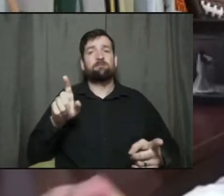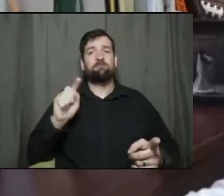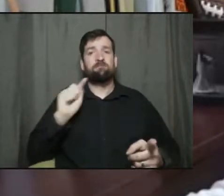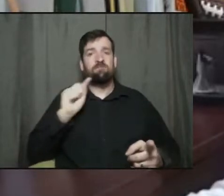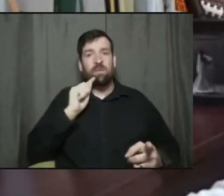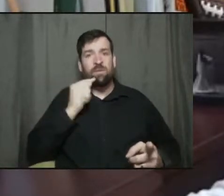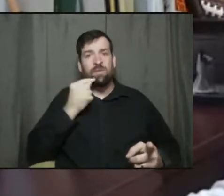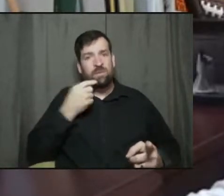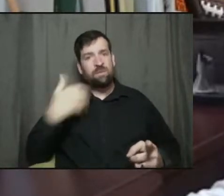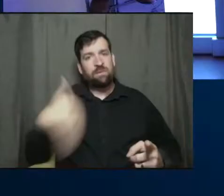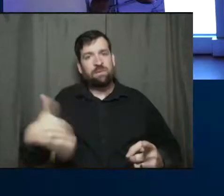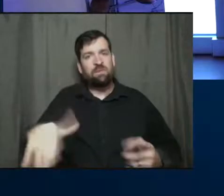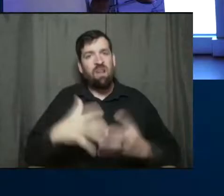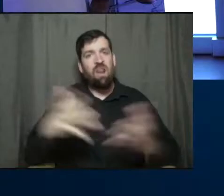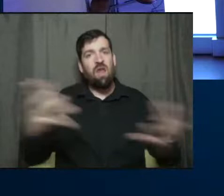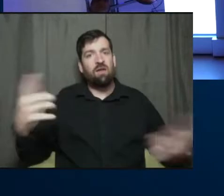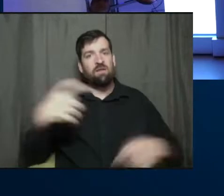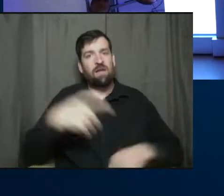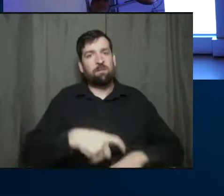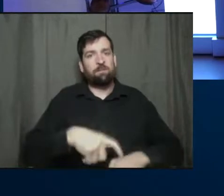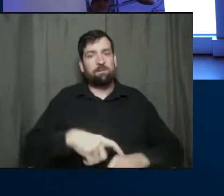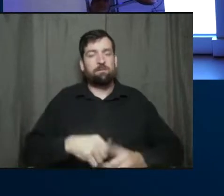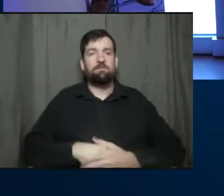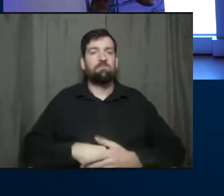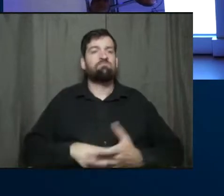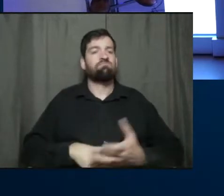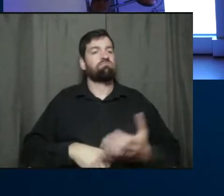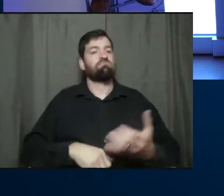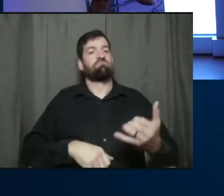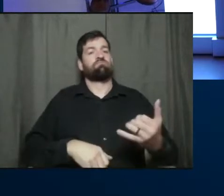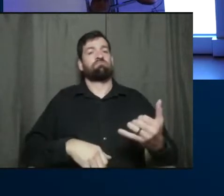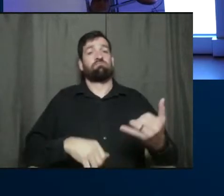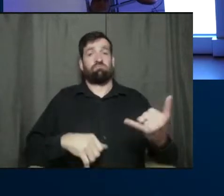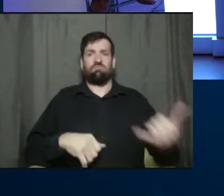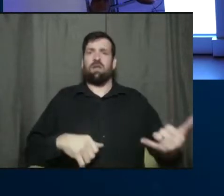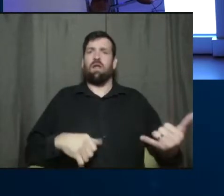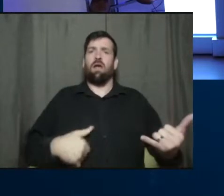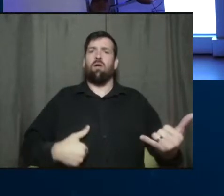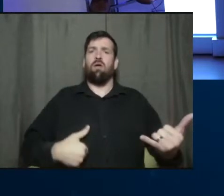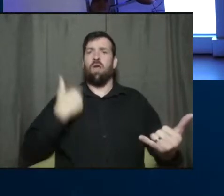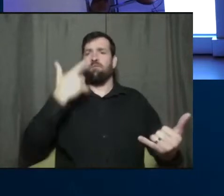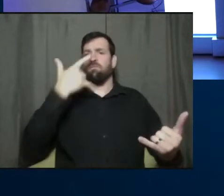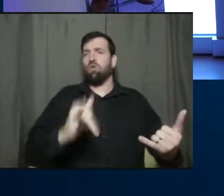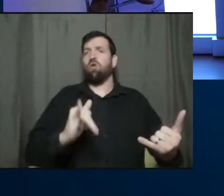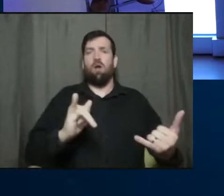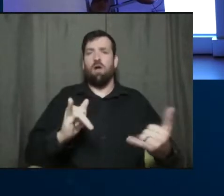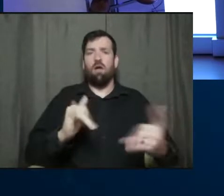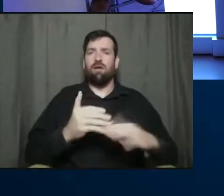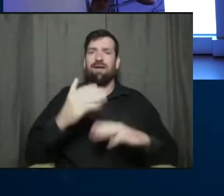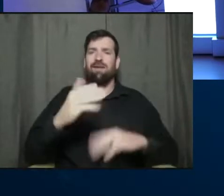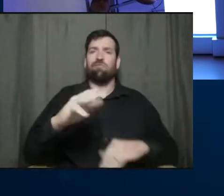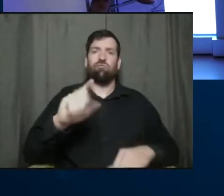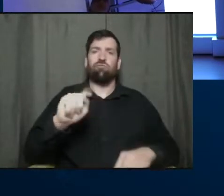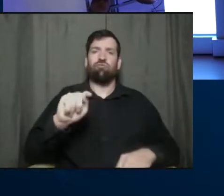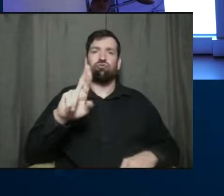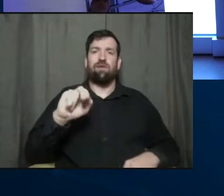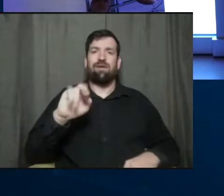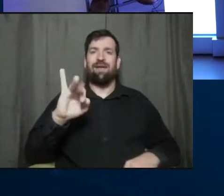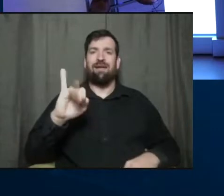of time. So what's like life now after Trikafta, Amanda? Let's start with you. How is it